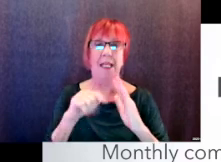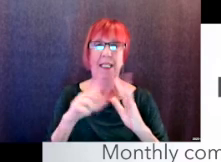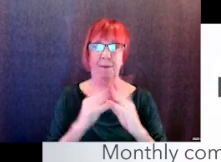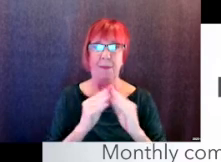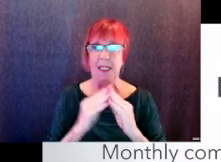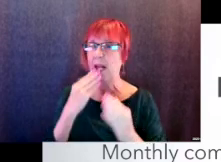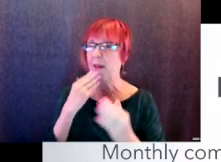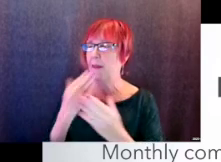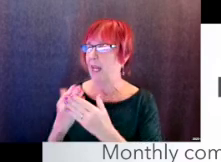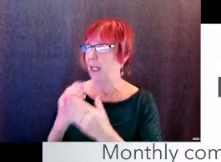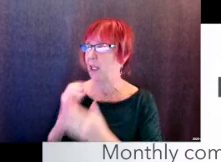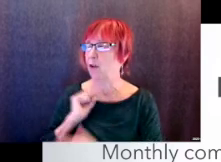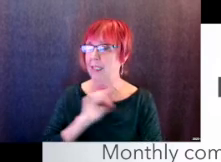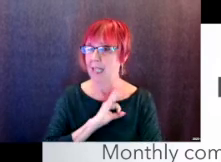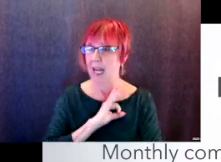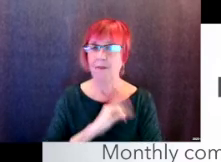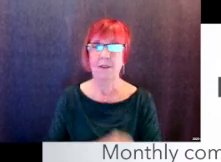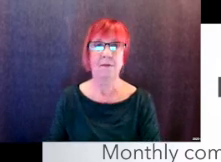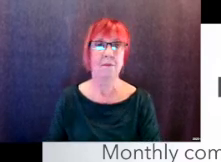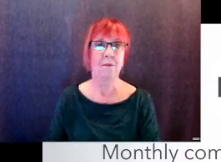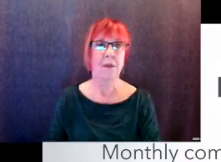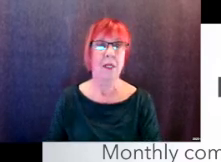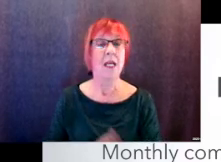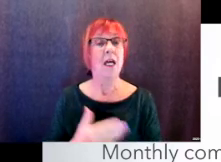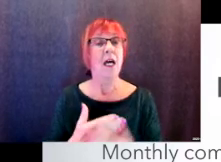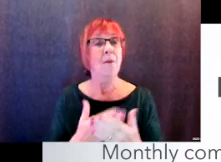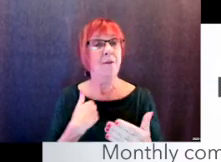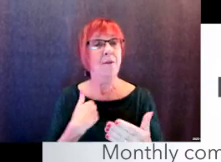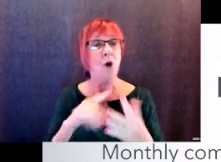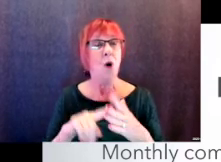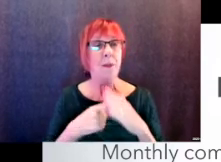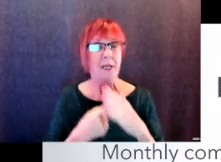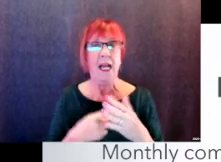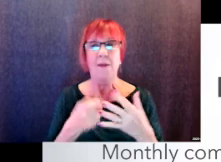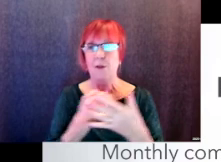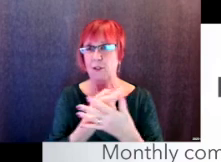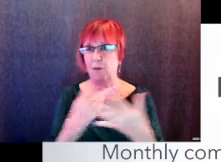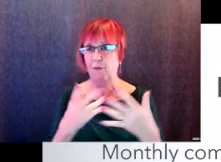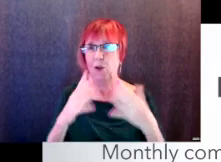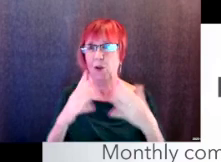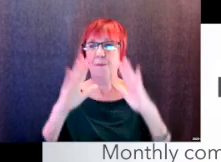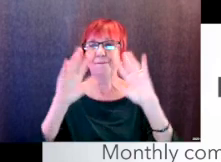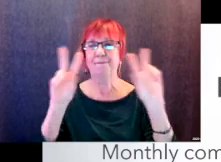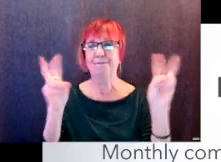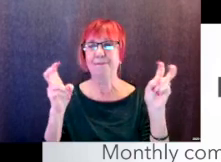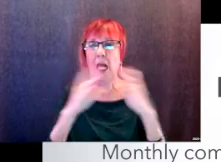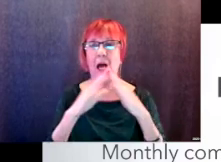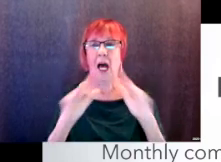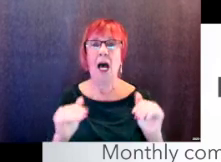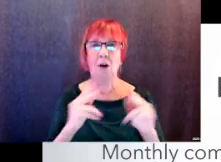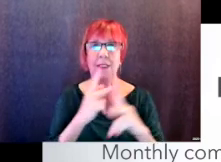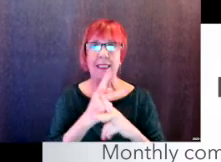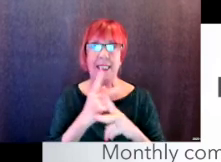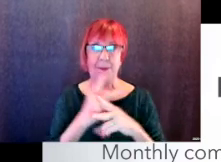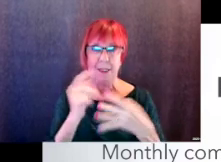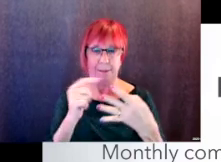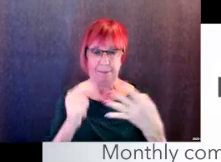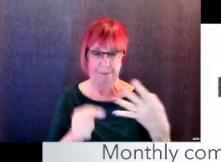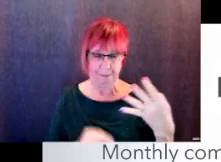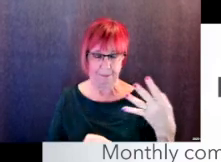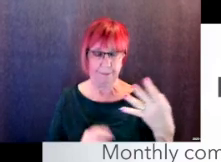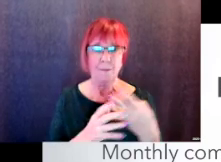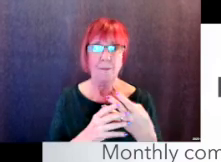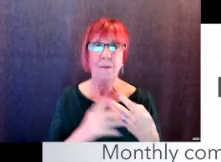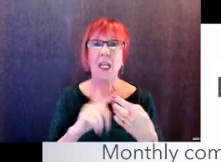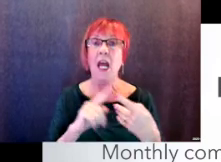an organization or company to engage with us. If you represent an organization or company that can attend daytime